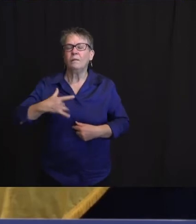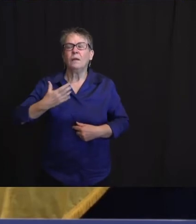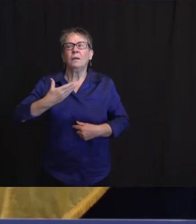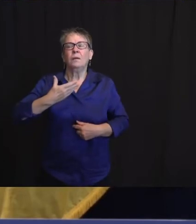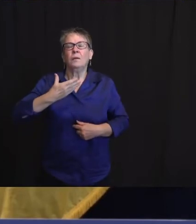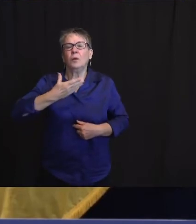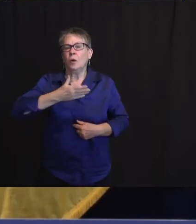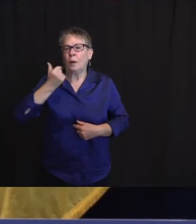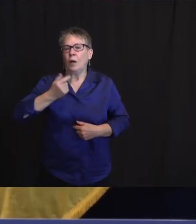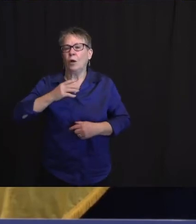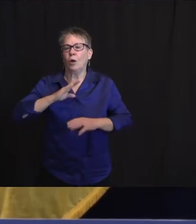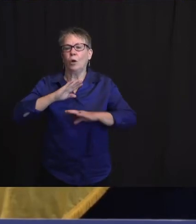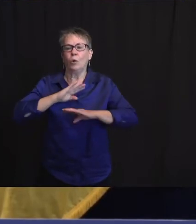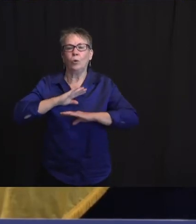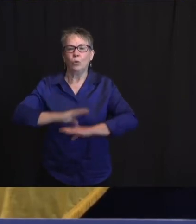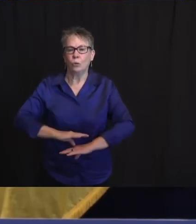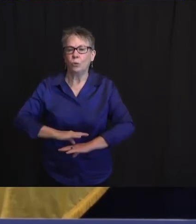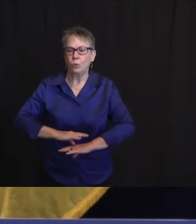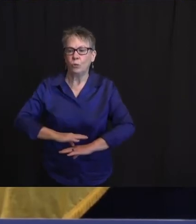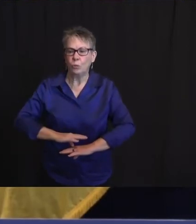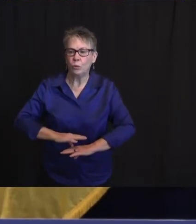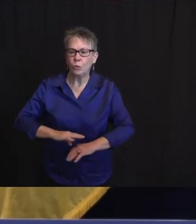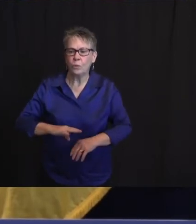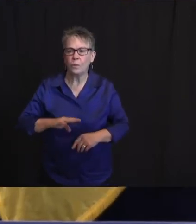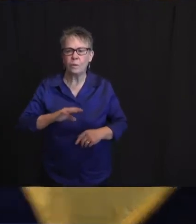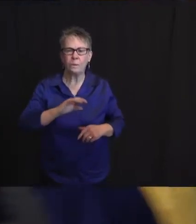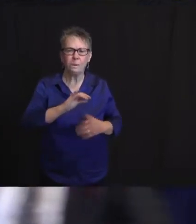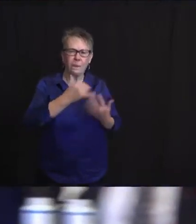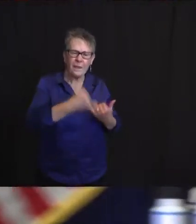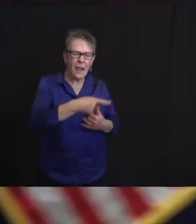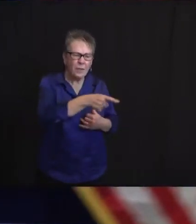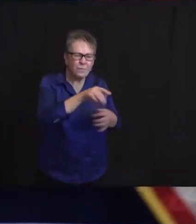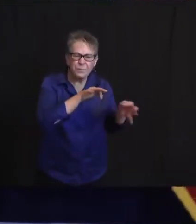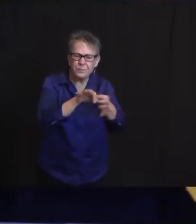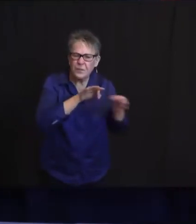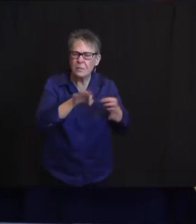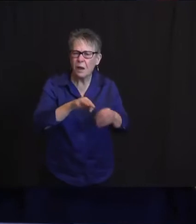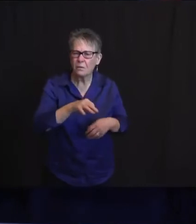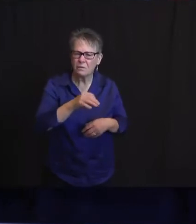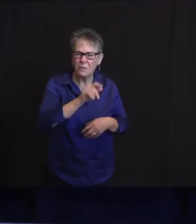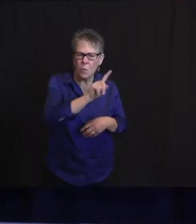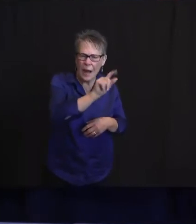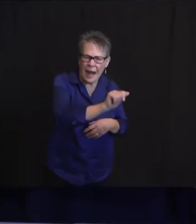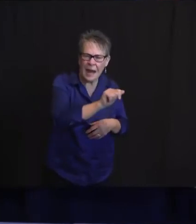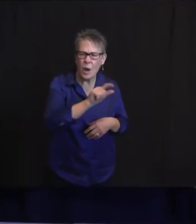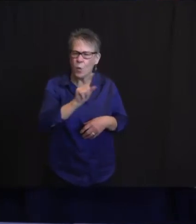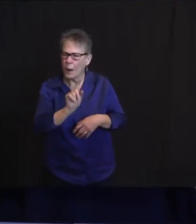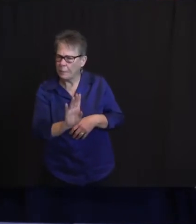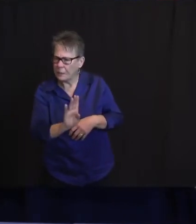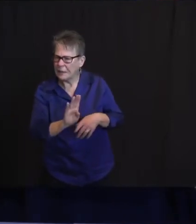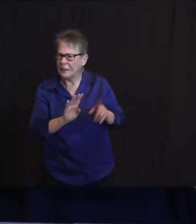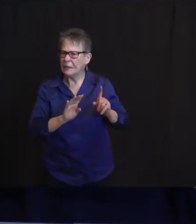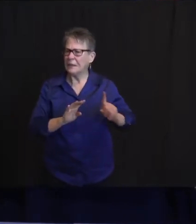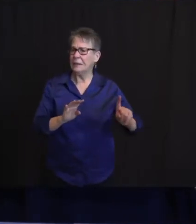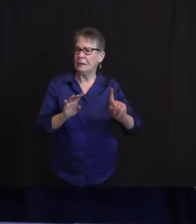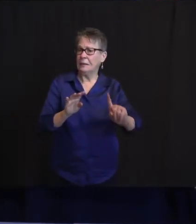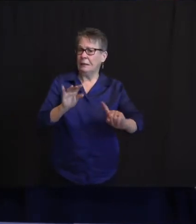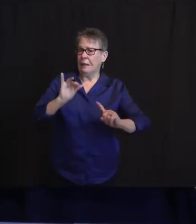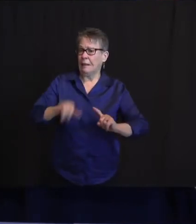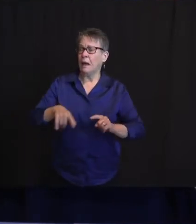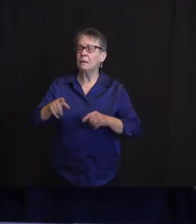on spacing, 1B, or any other matters? Sure. The Professional Advisory Committee, as I've shared in the past, meets twice a week.